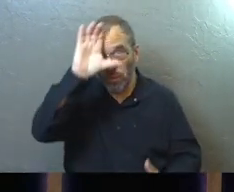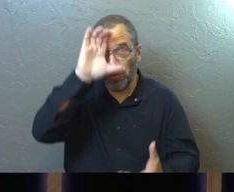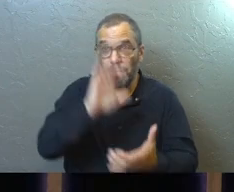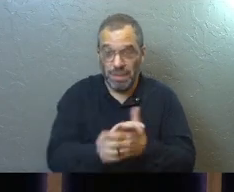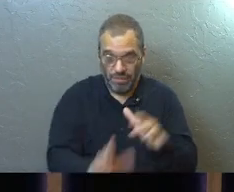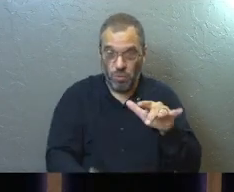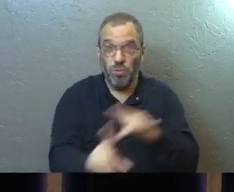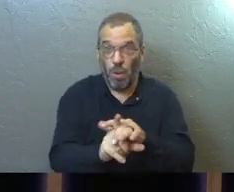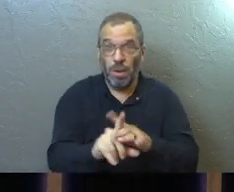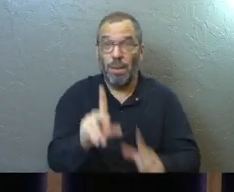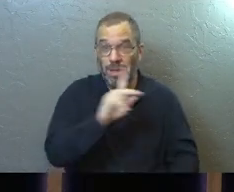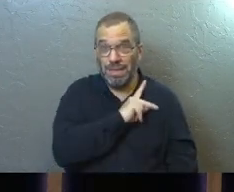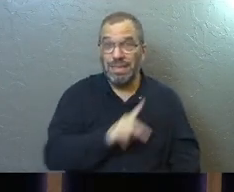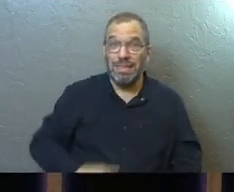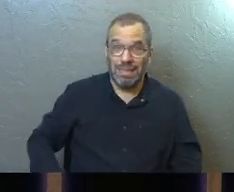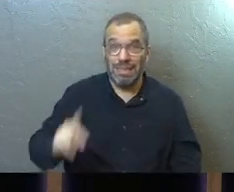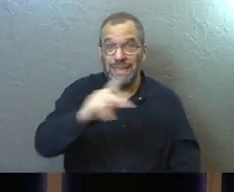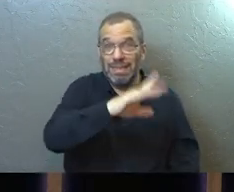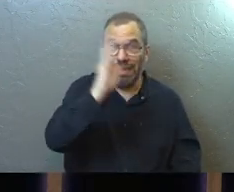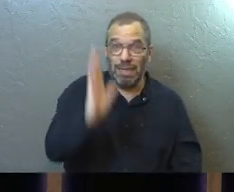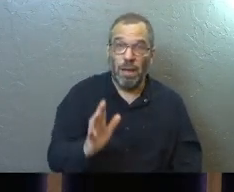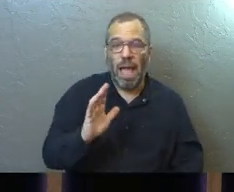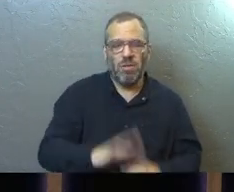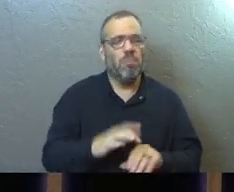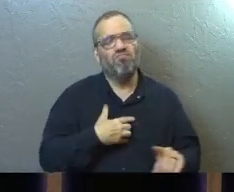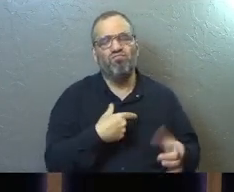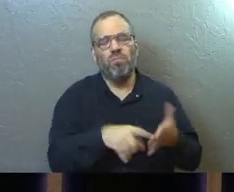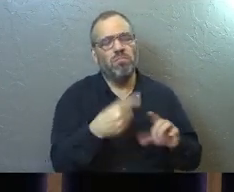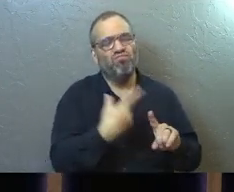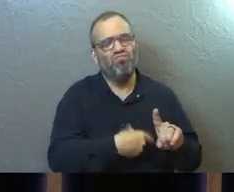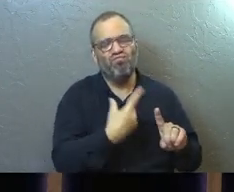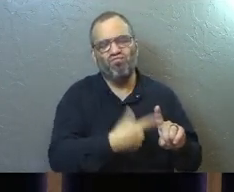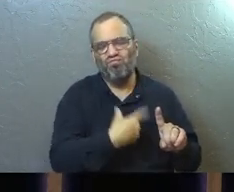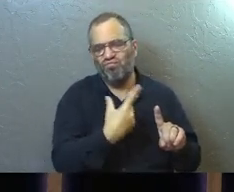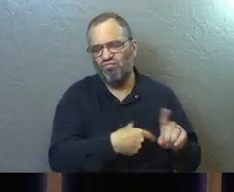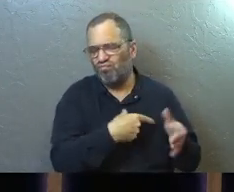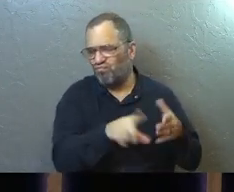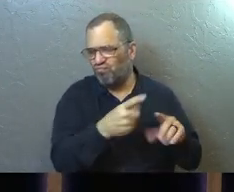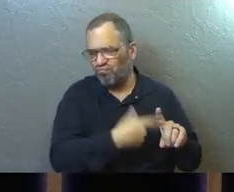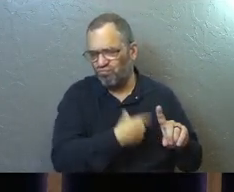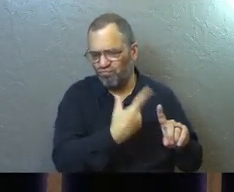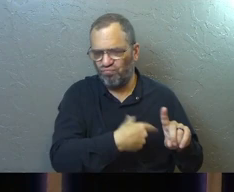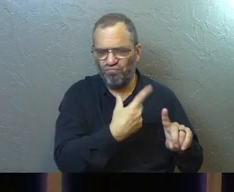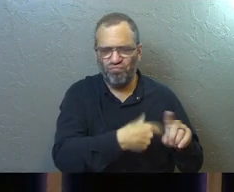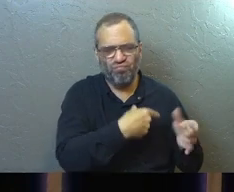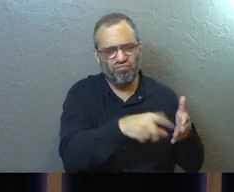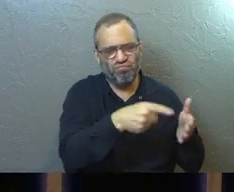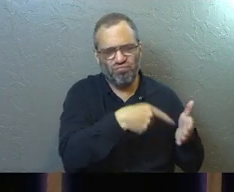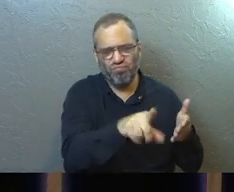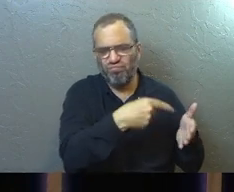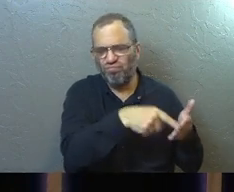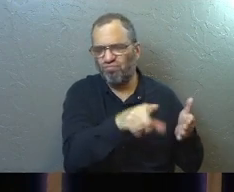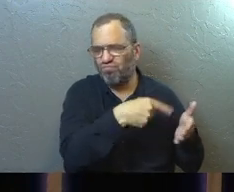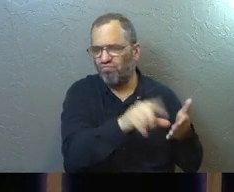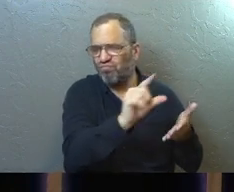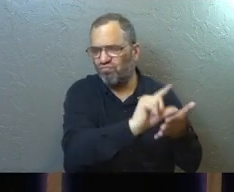God's kingdom that way. And you think you're a tenant that as long as you pay and as long as you keep